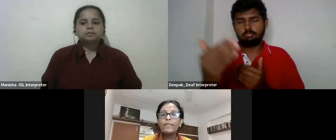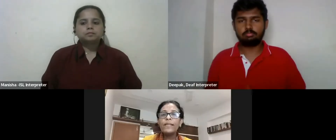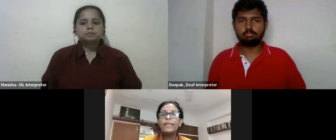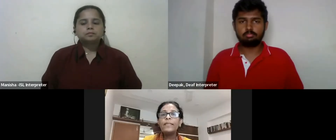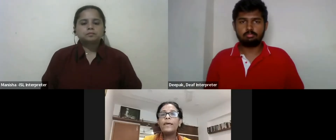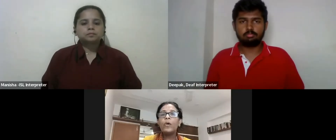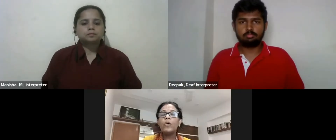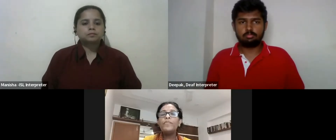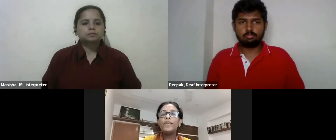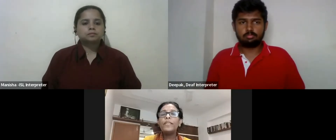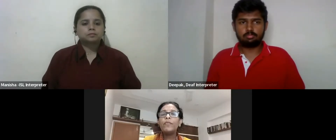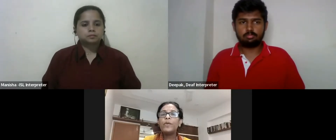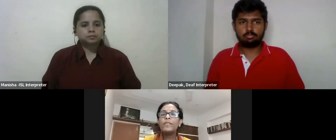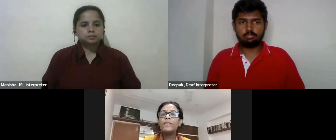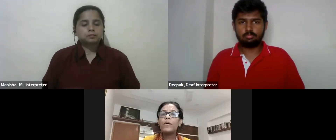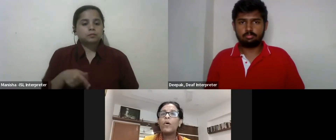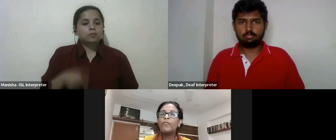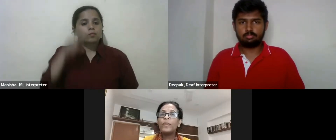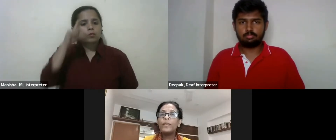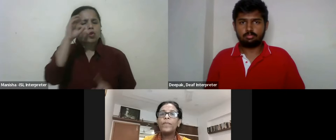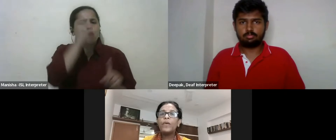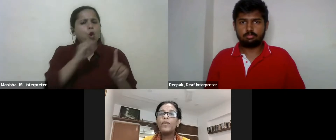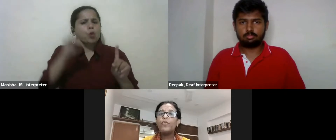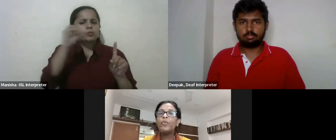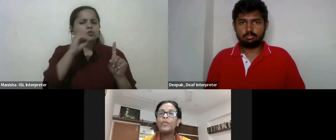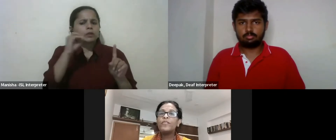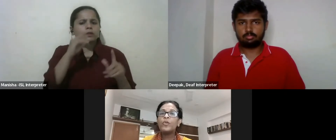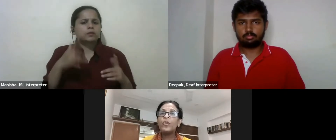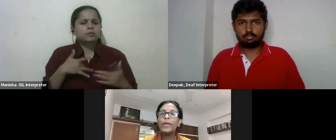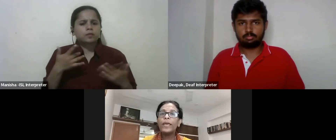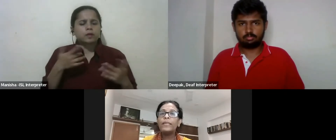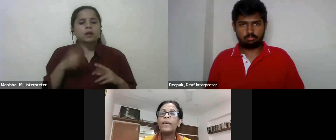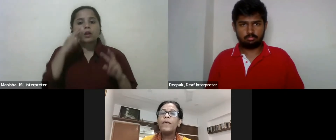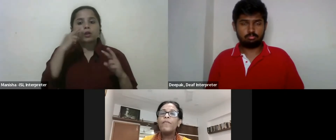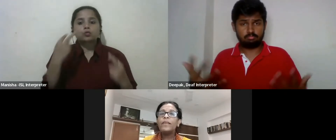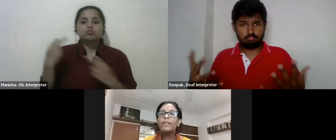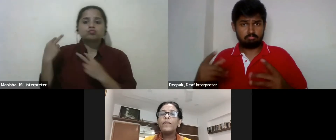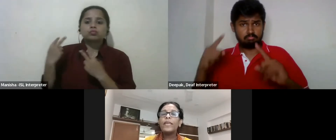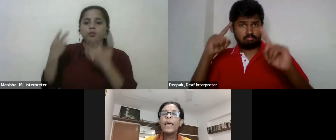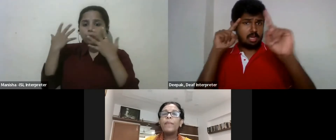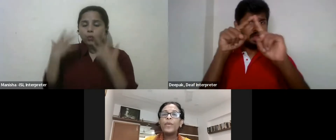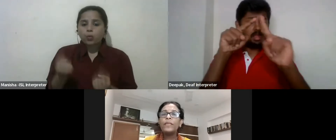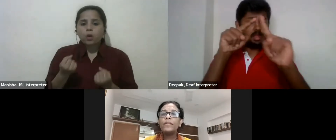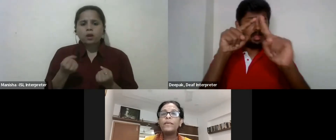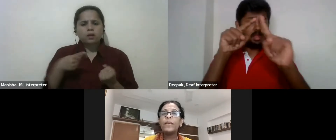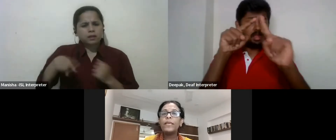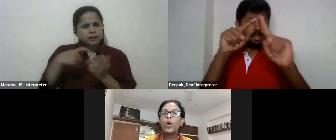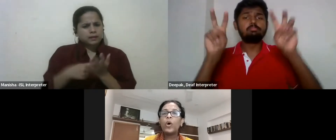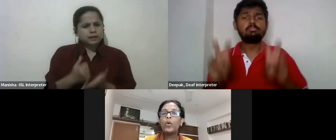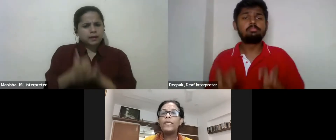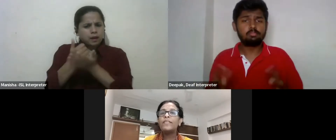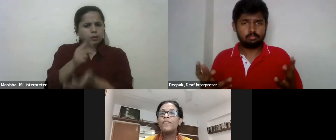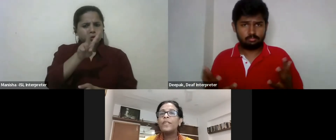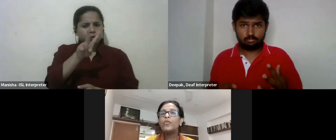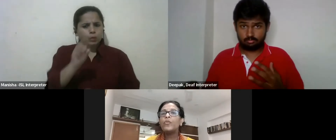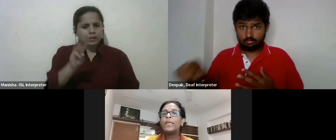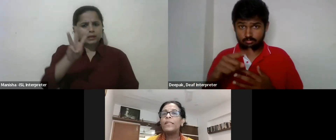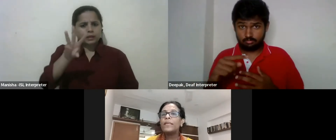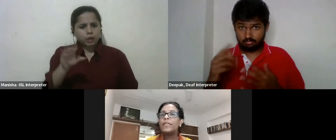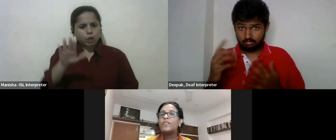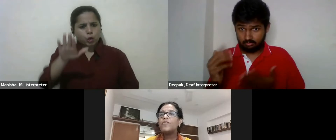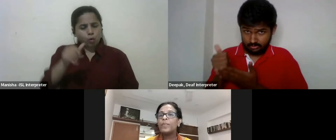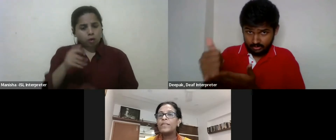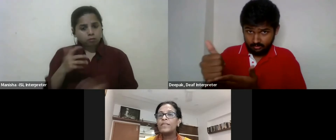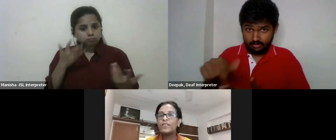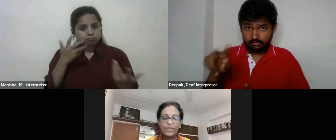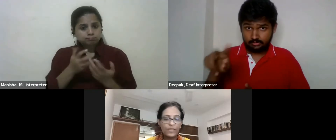Suja, next slide. The objective of the review was to look at whether the Rehab 2030 call is fit to meet